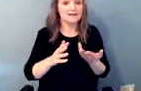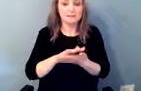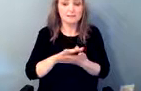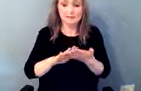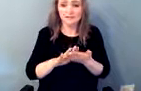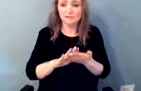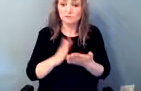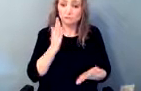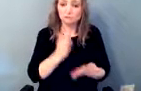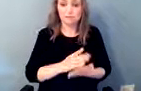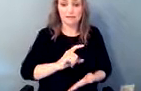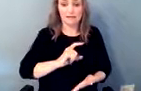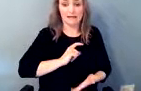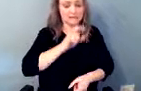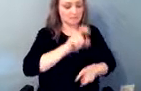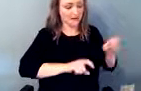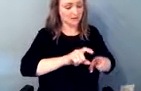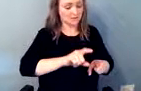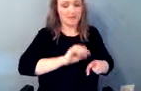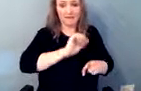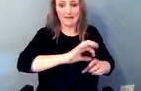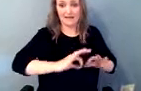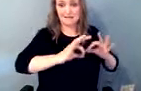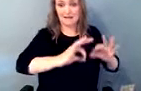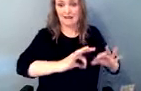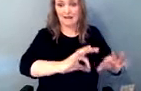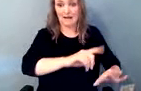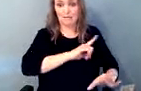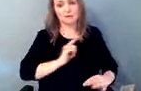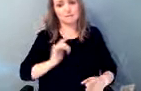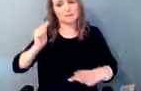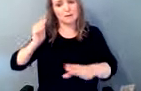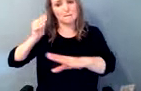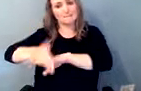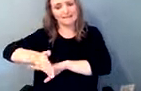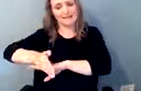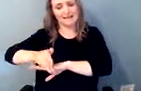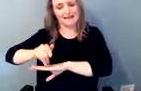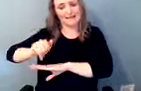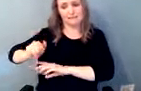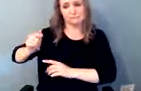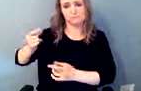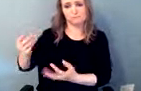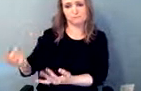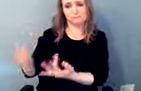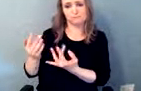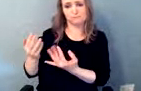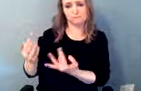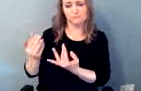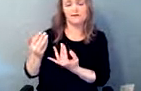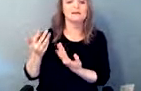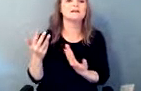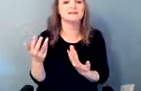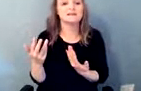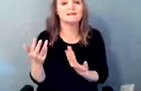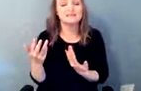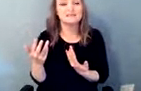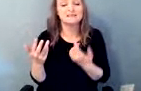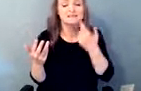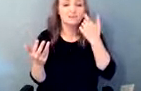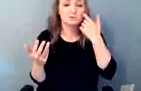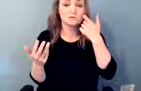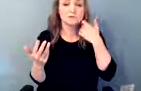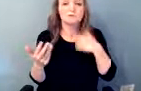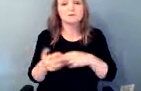diagnosis. So this has been an initiative that we've had running now for nearly a year in Derbyshire, and it's proven both popular